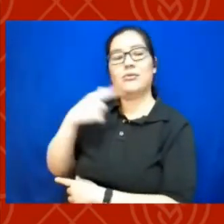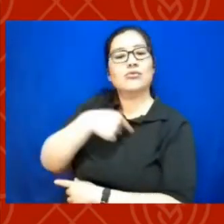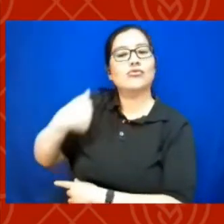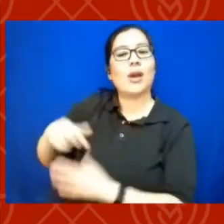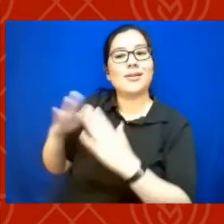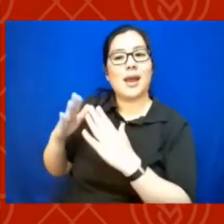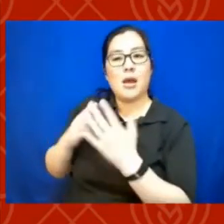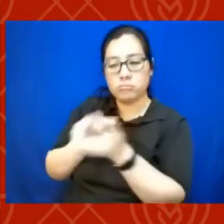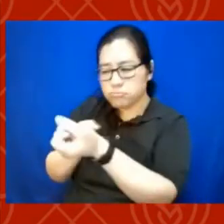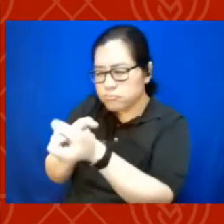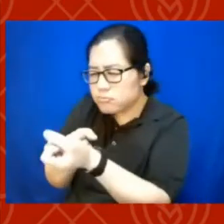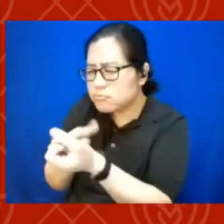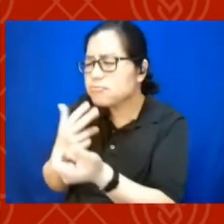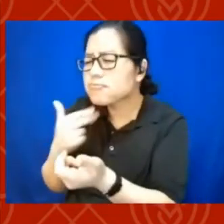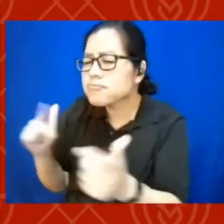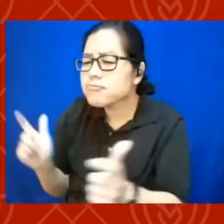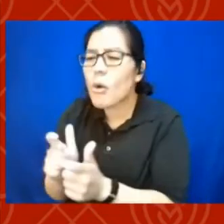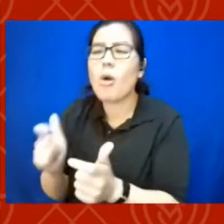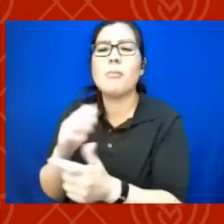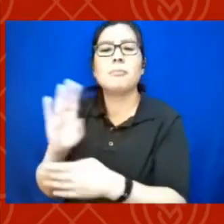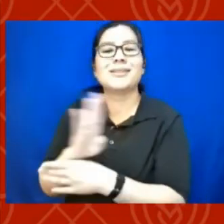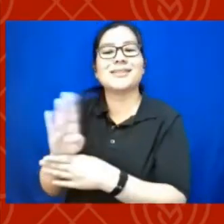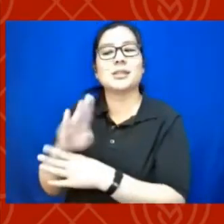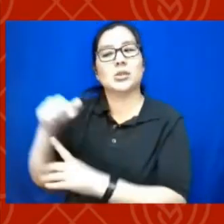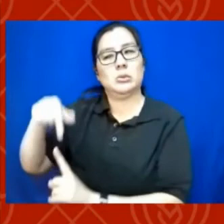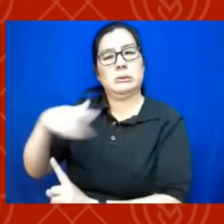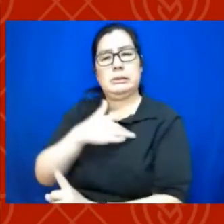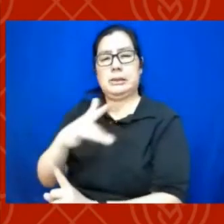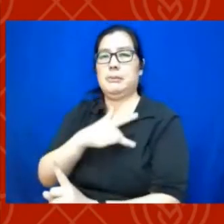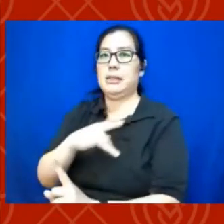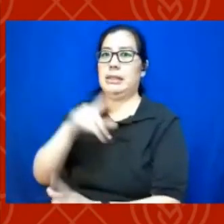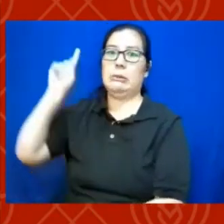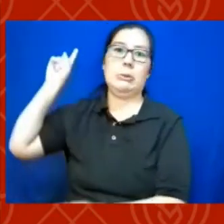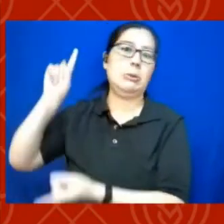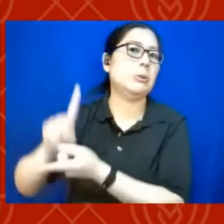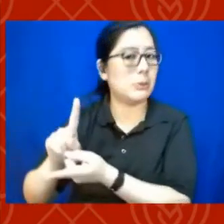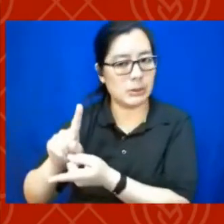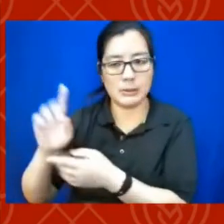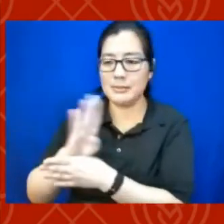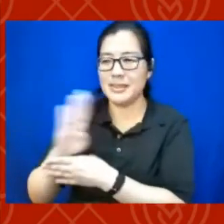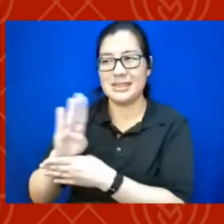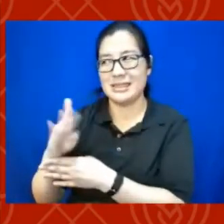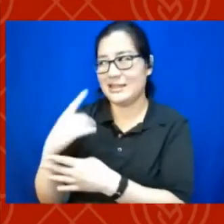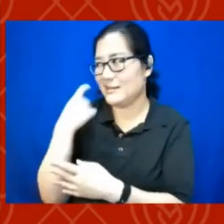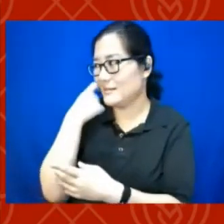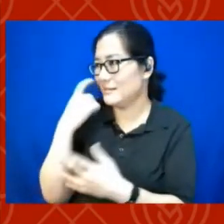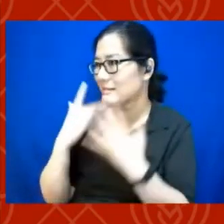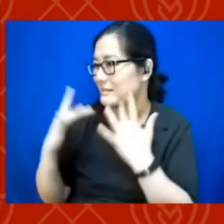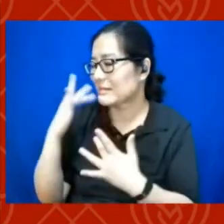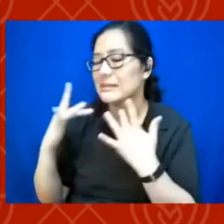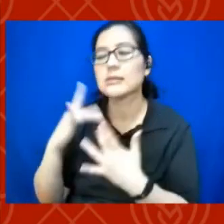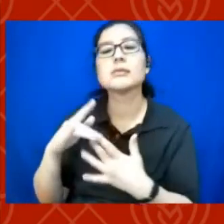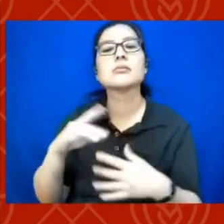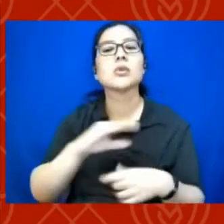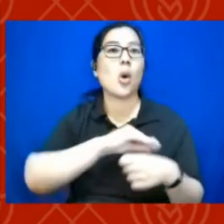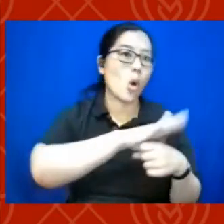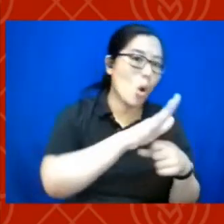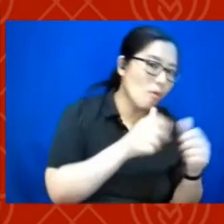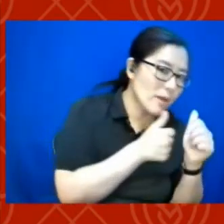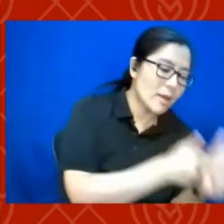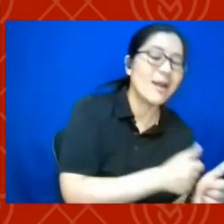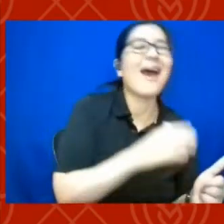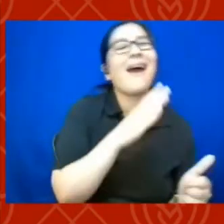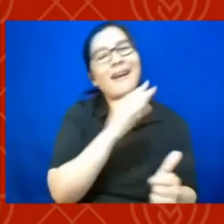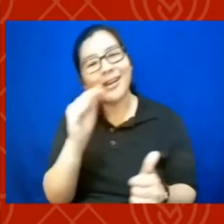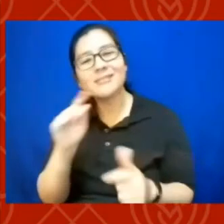small businesses who are receiving less business due to COVID safety guidelines, as well as